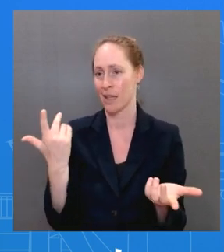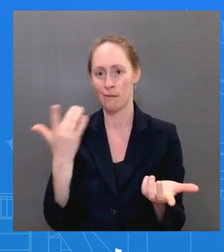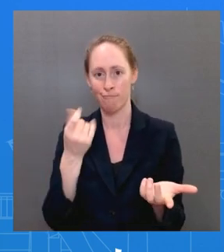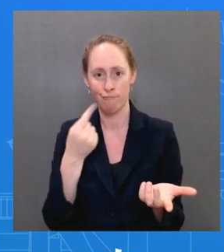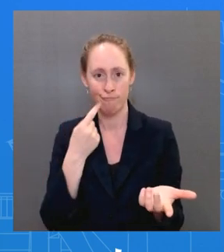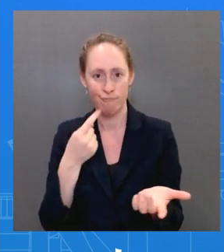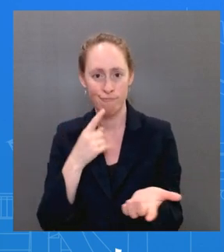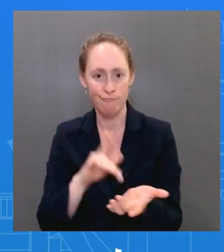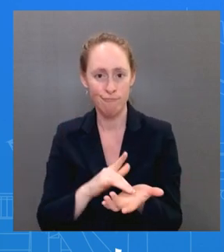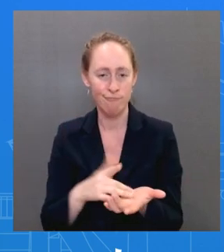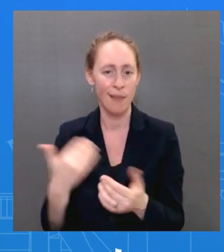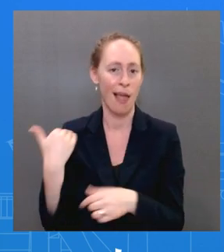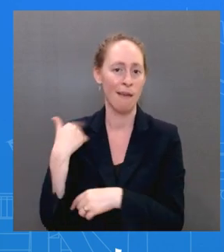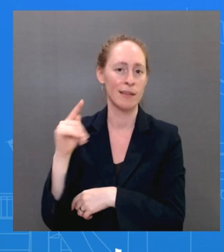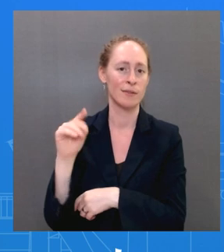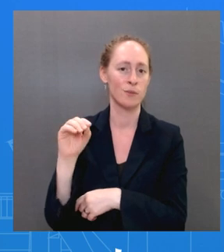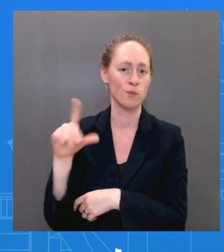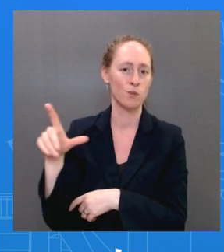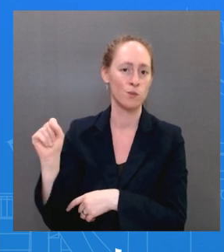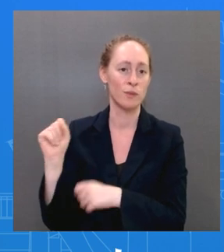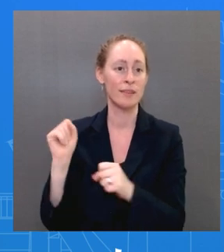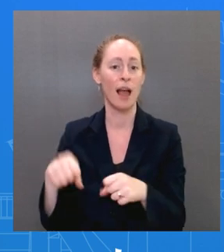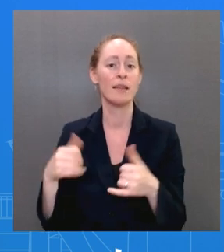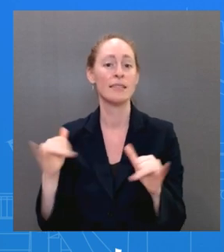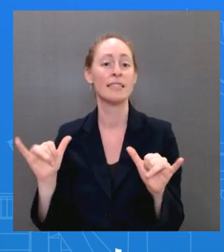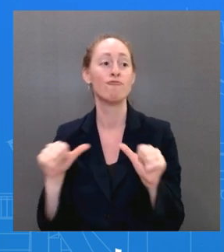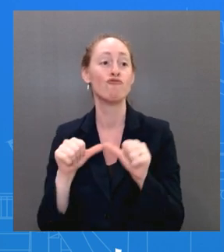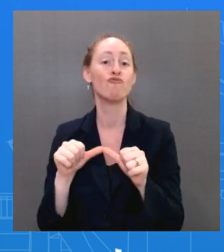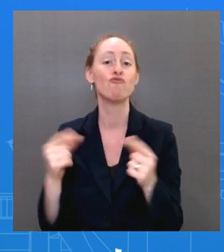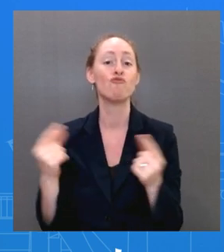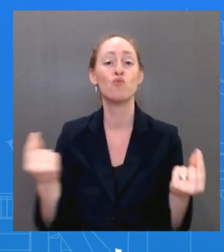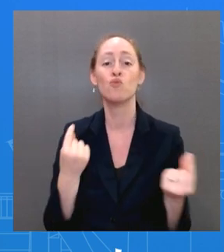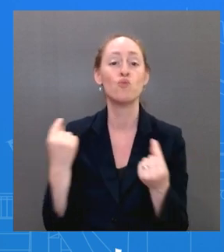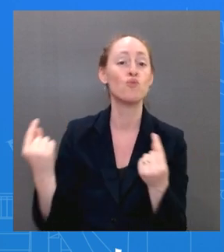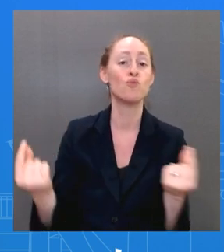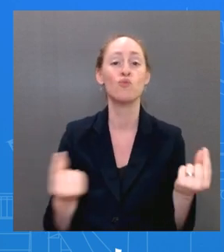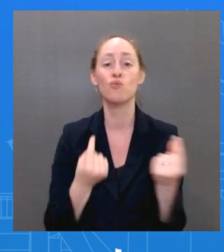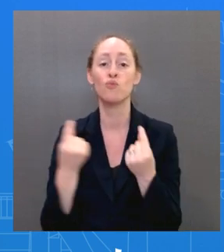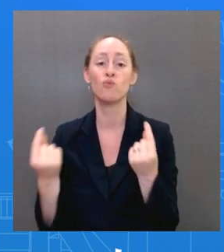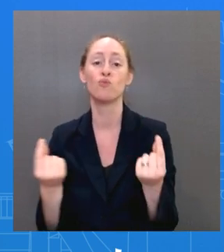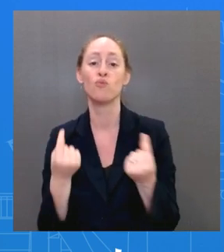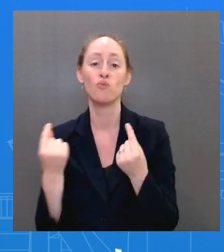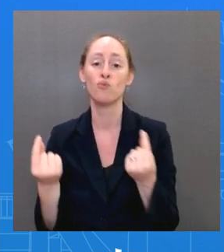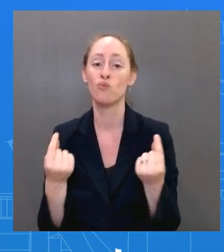we all are able to deal with COVID in this current time.